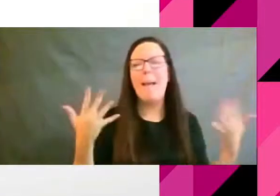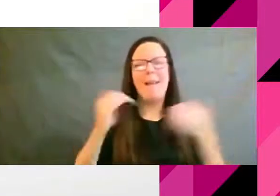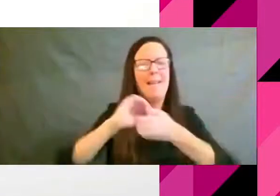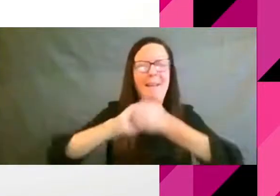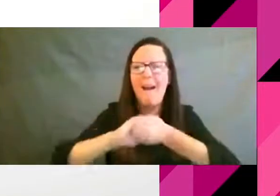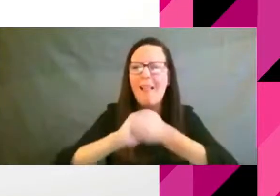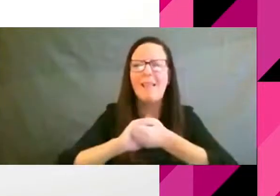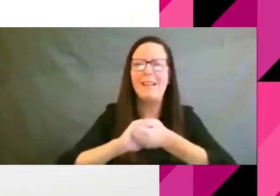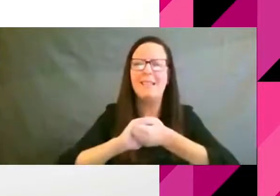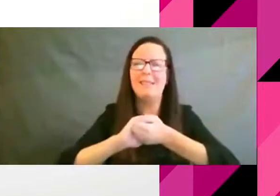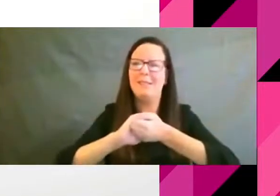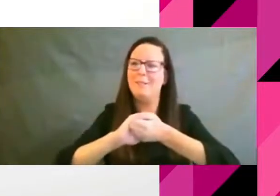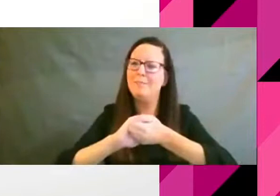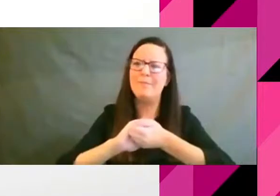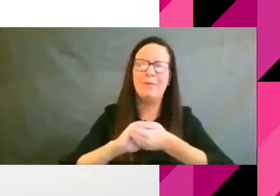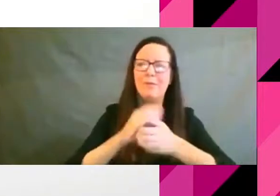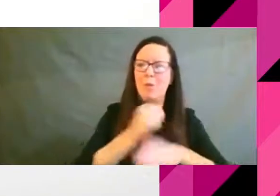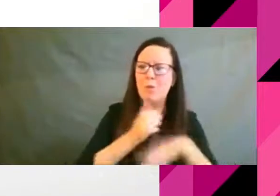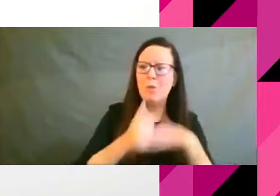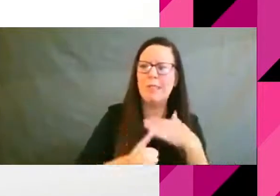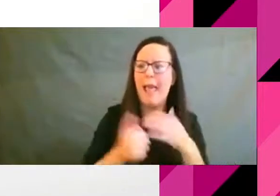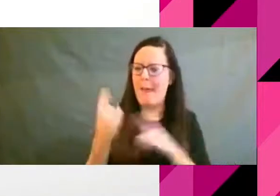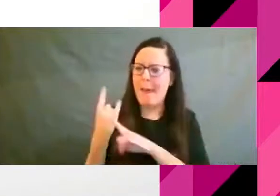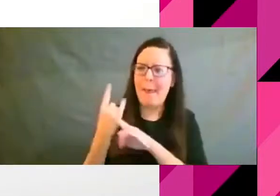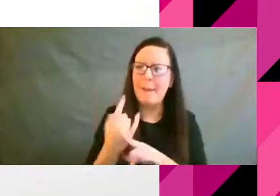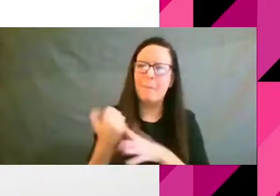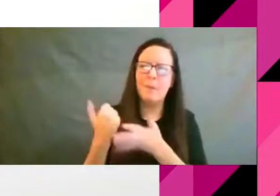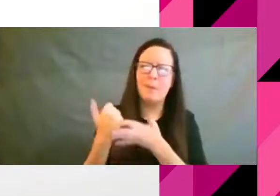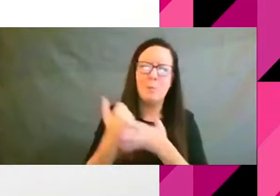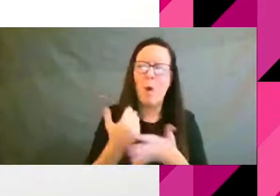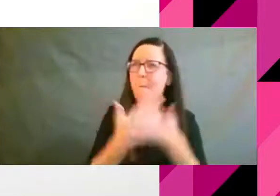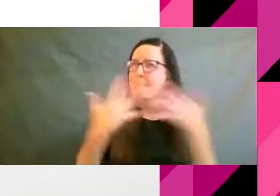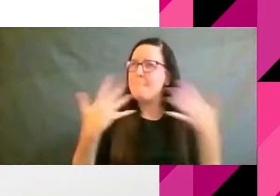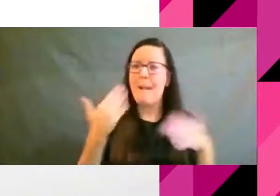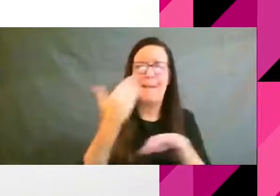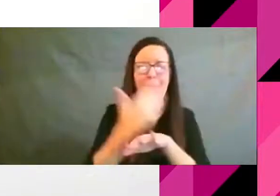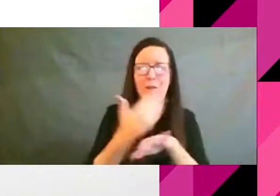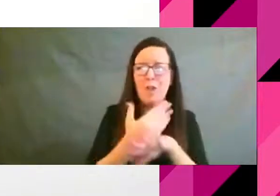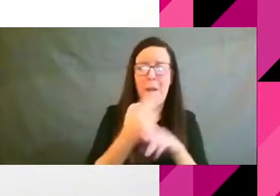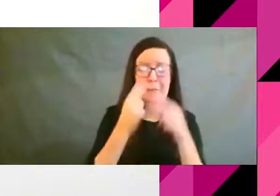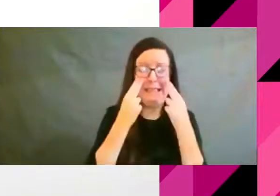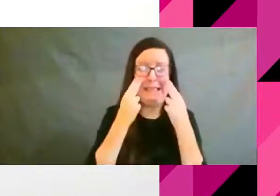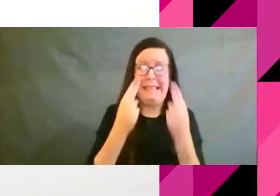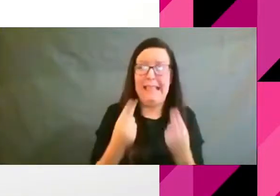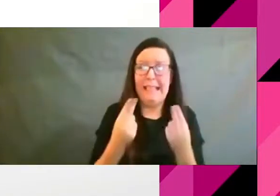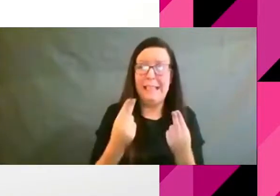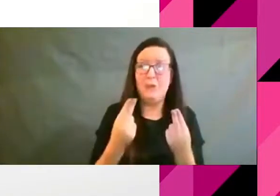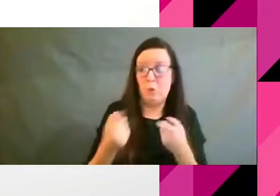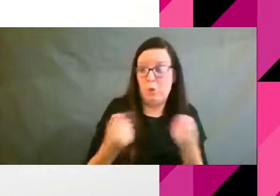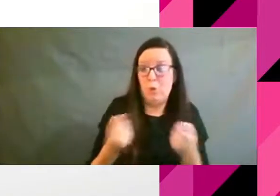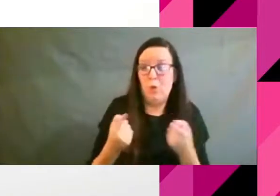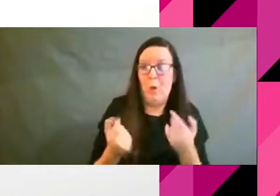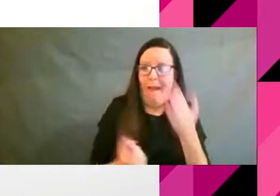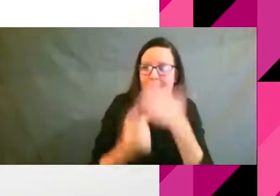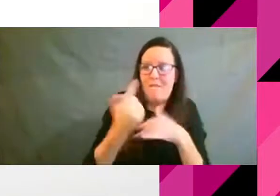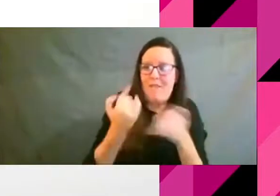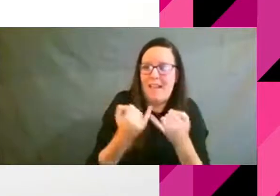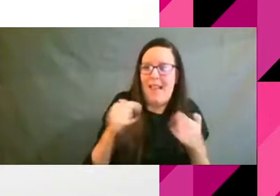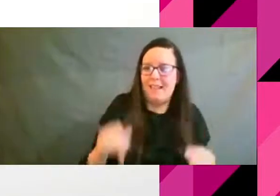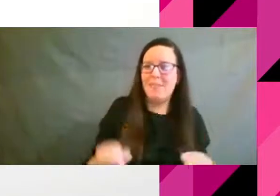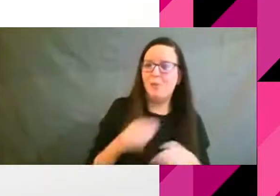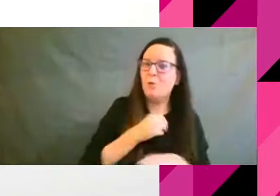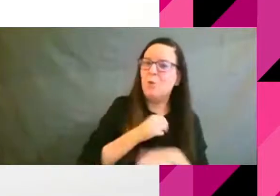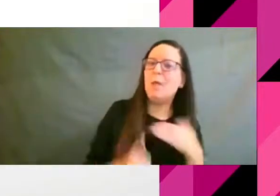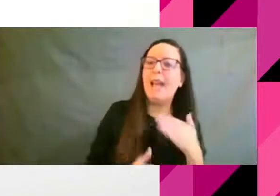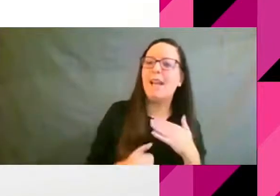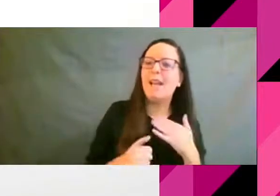in recent weeks to help with the many jobs that we all know are so necessary to carrying off an event like this, but I'm sure you'll